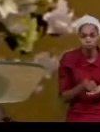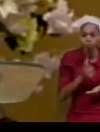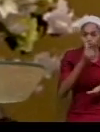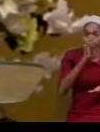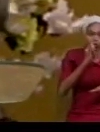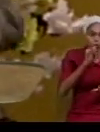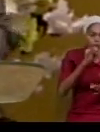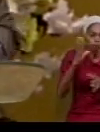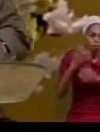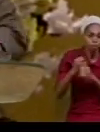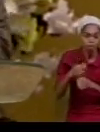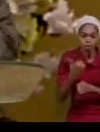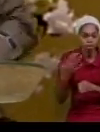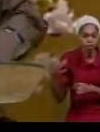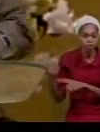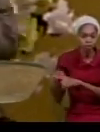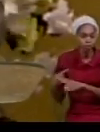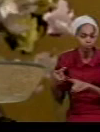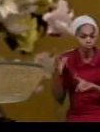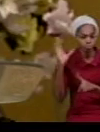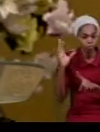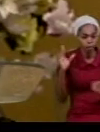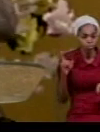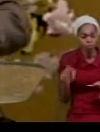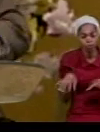a question from the other side also.